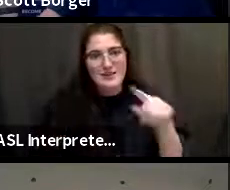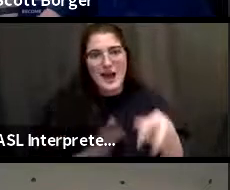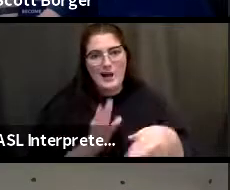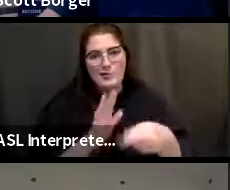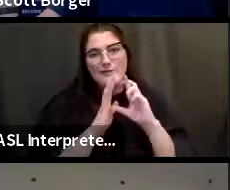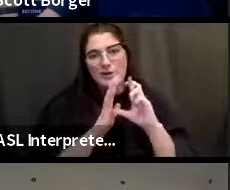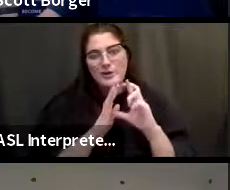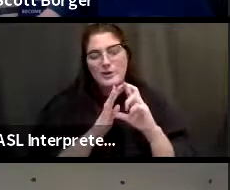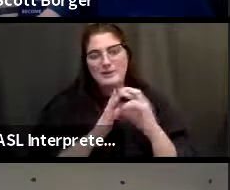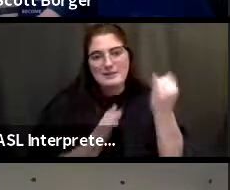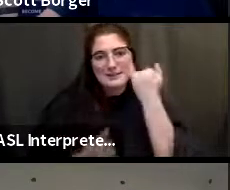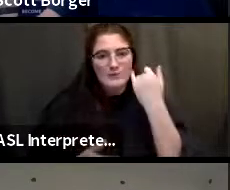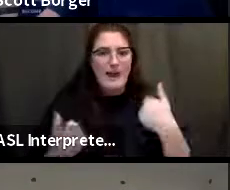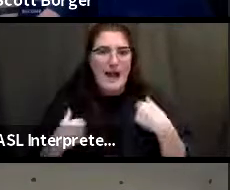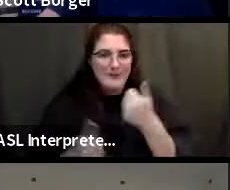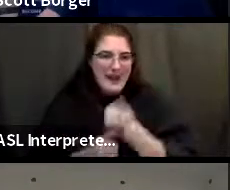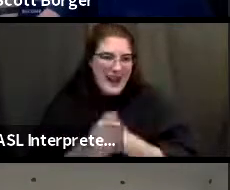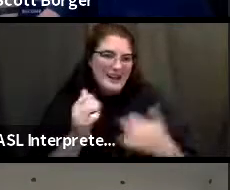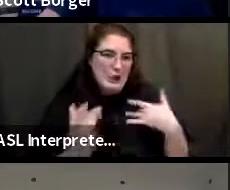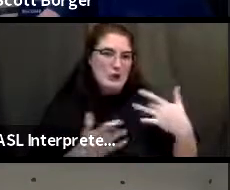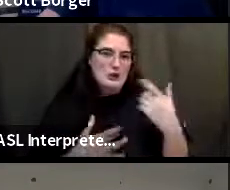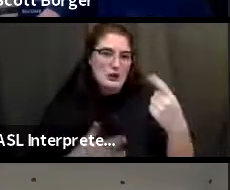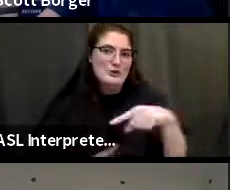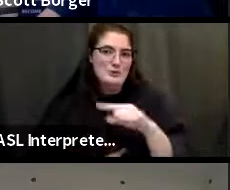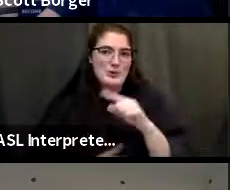if there are any concerns, we'll properly address it.